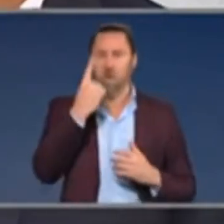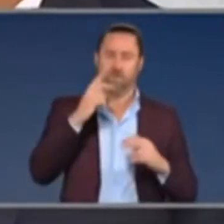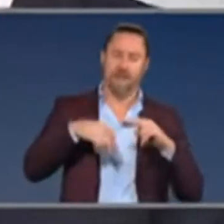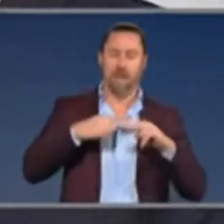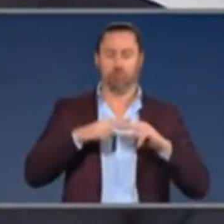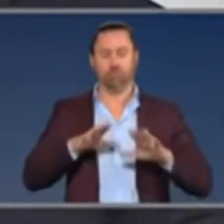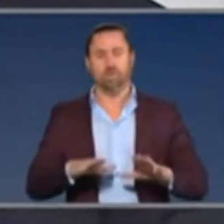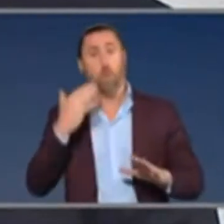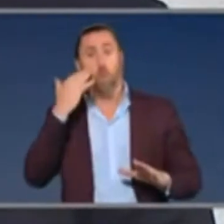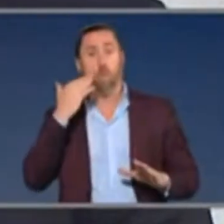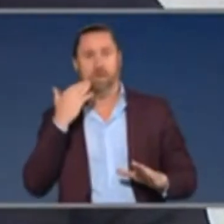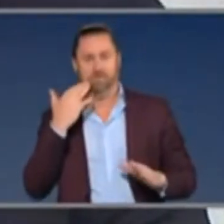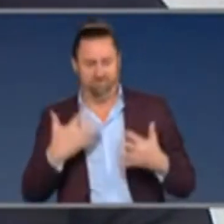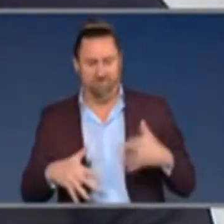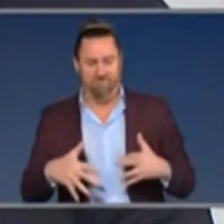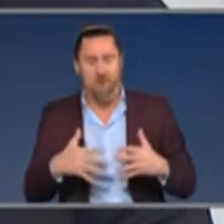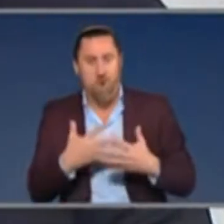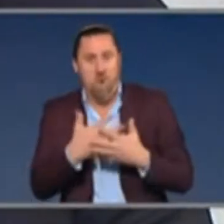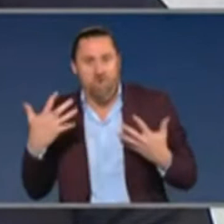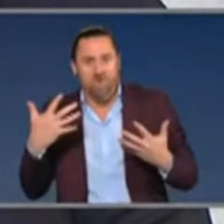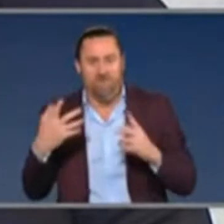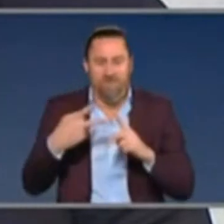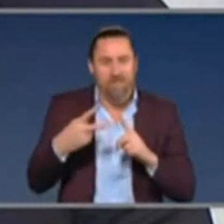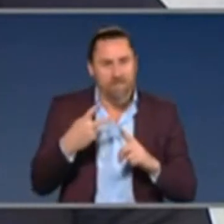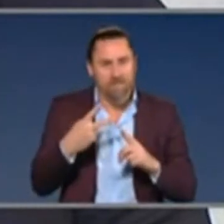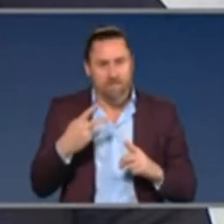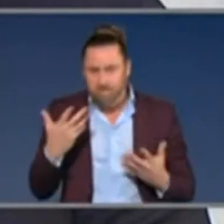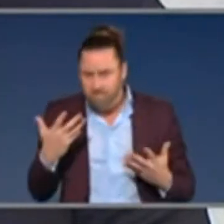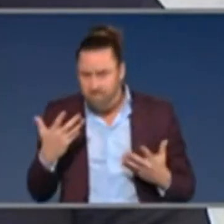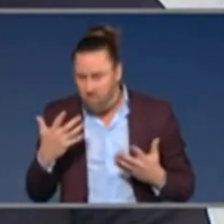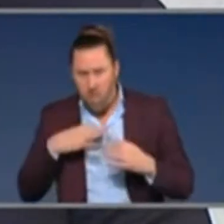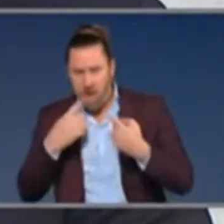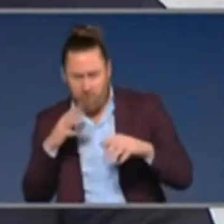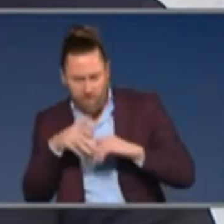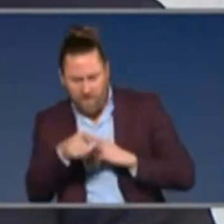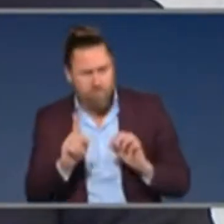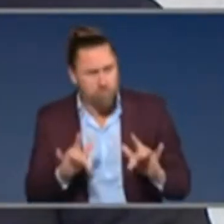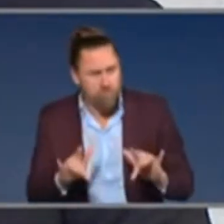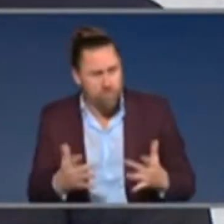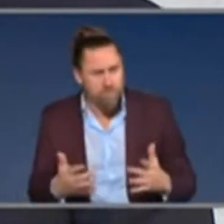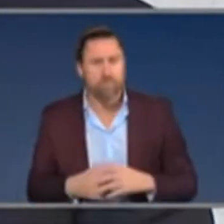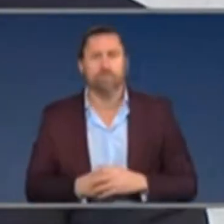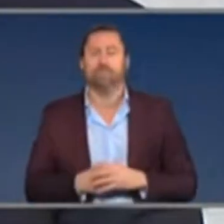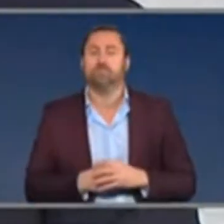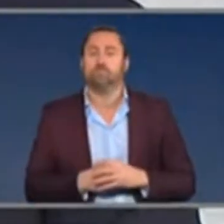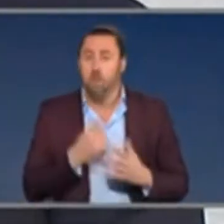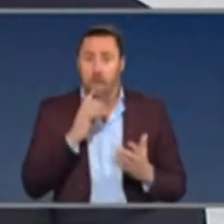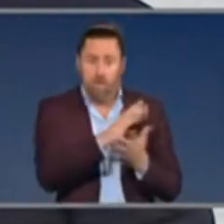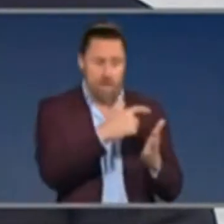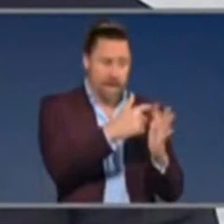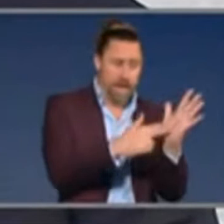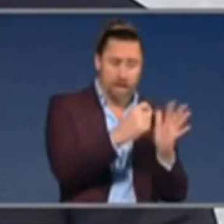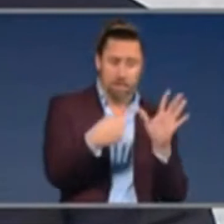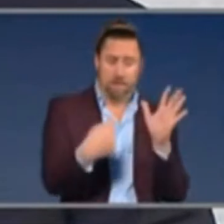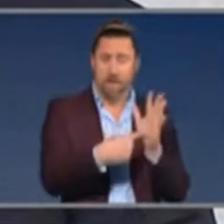women as victims of domestic violence, why that is still being worked on and is not being announced today? Sure, I'm happy to, and I'll let Ken and Pat